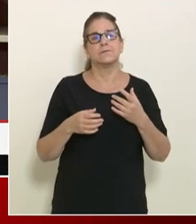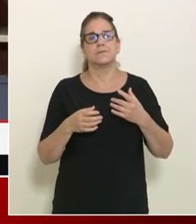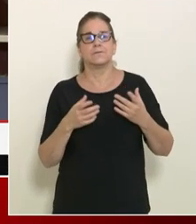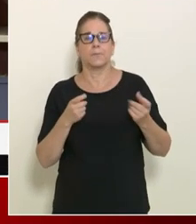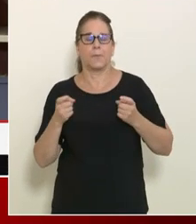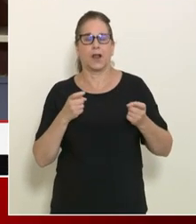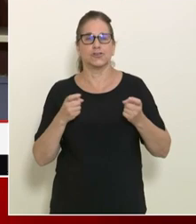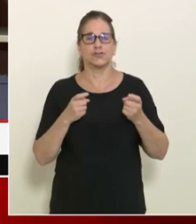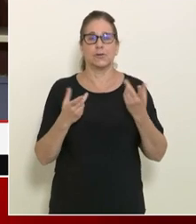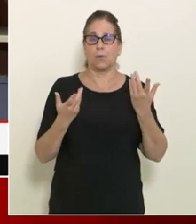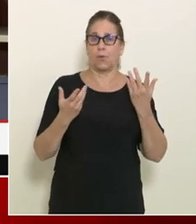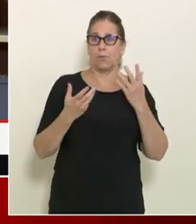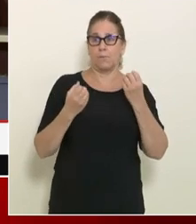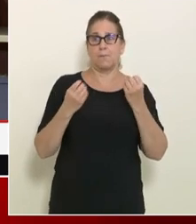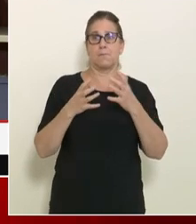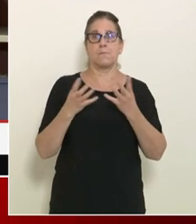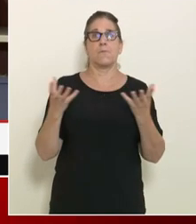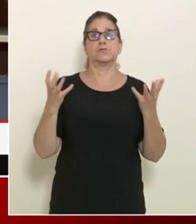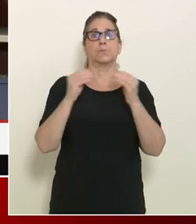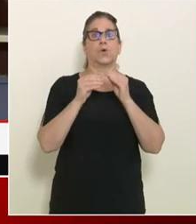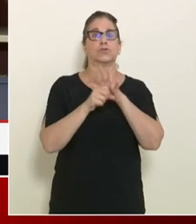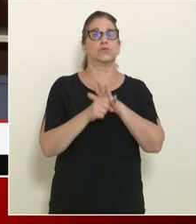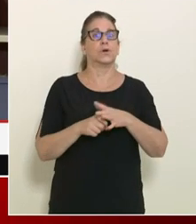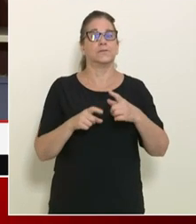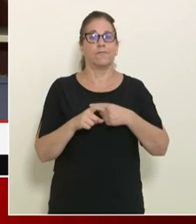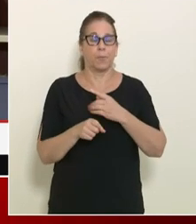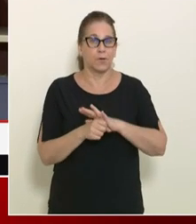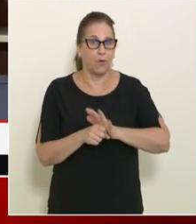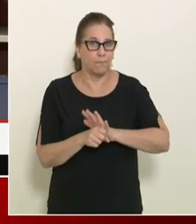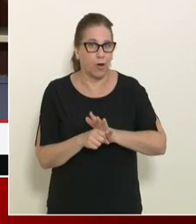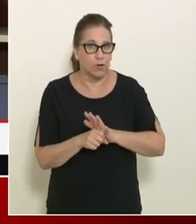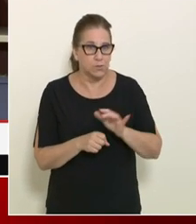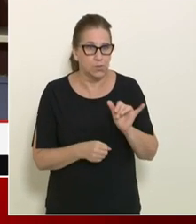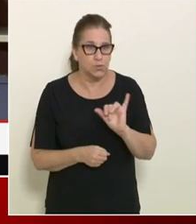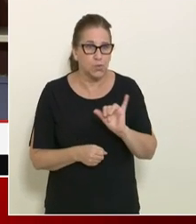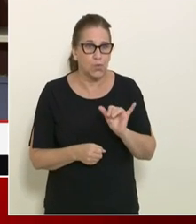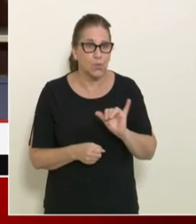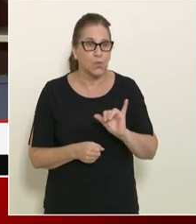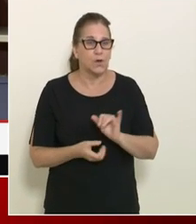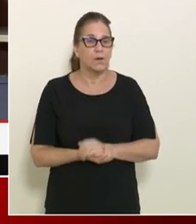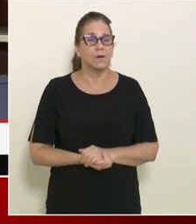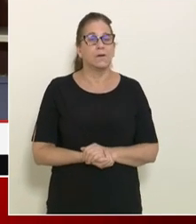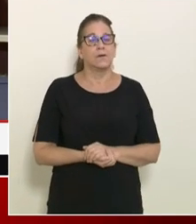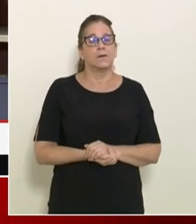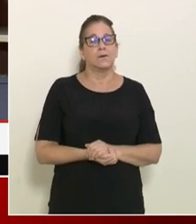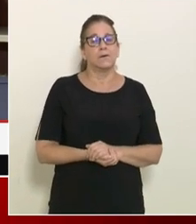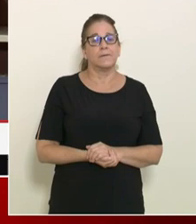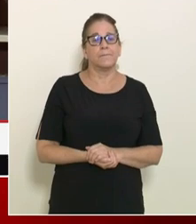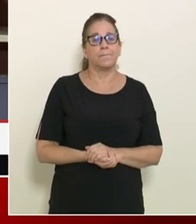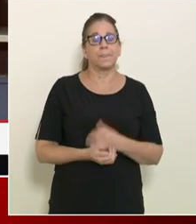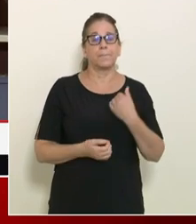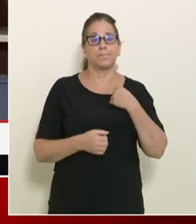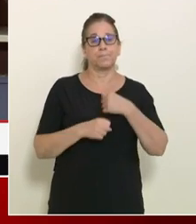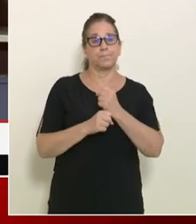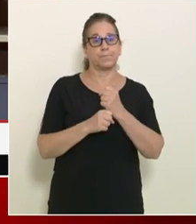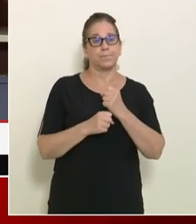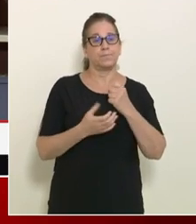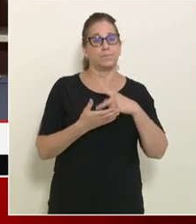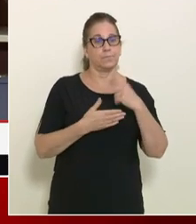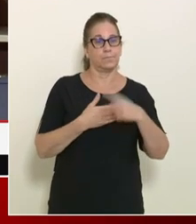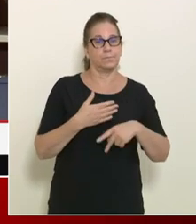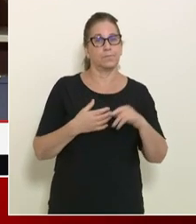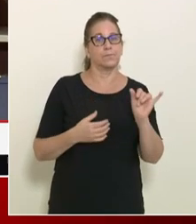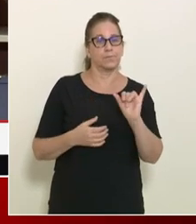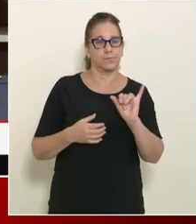pandemic. We have crafted this program to make it easily accessible for busy families. DBH